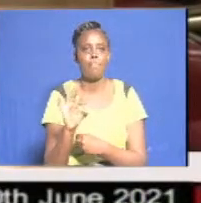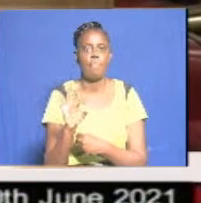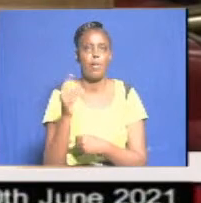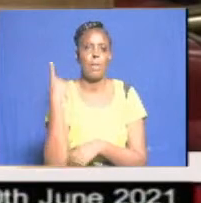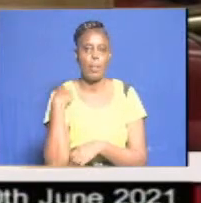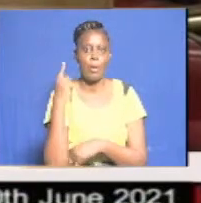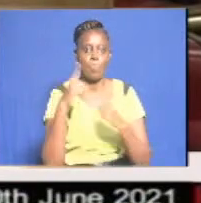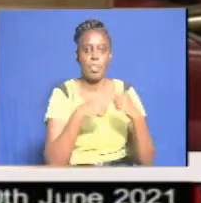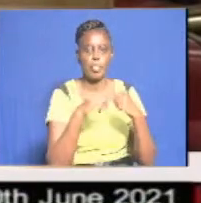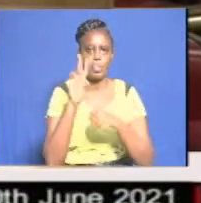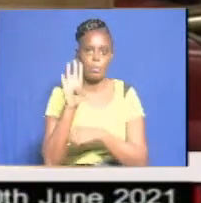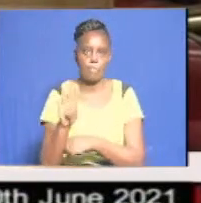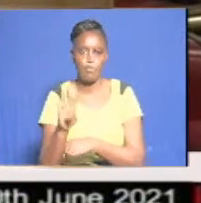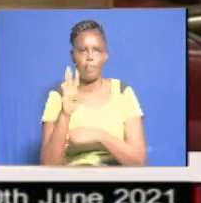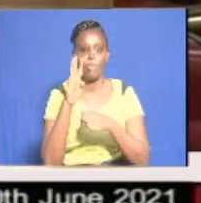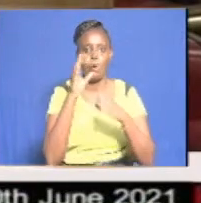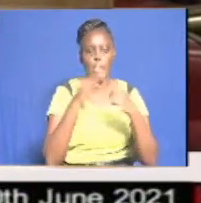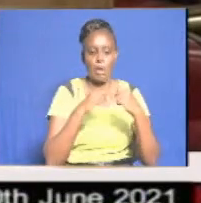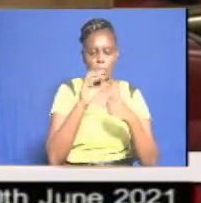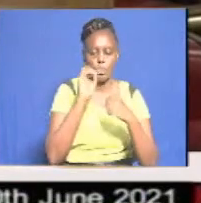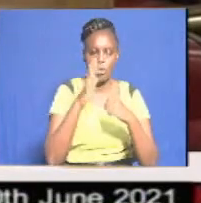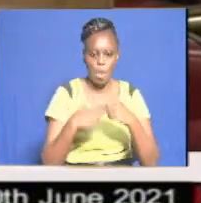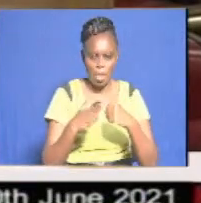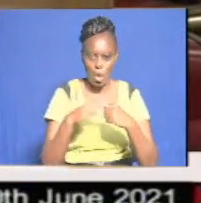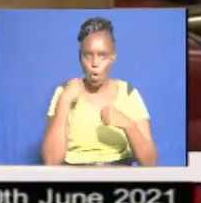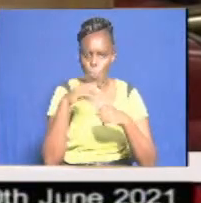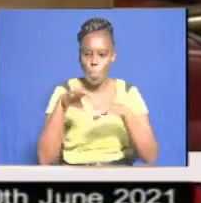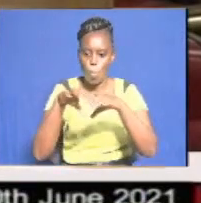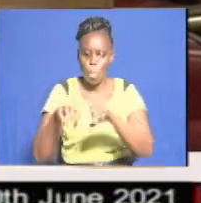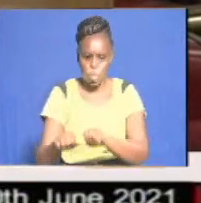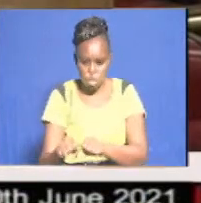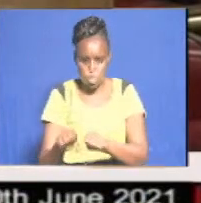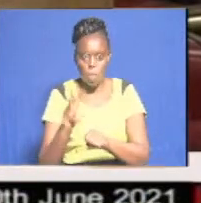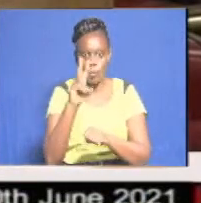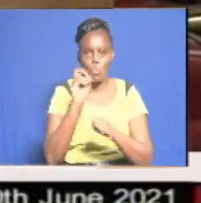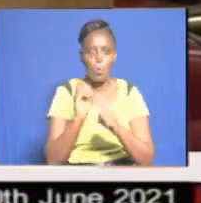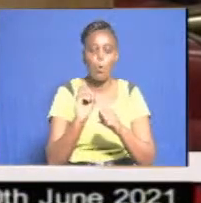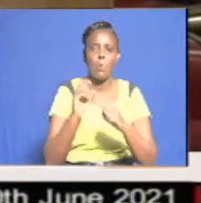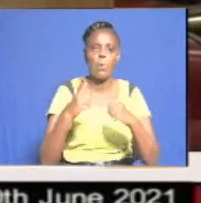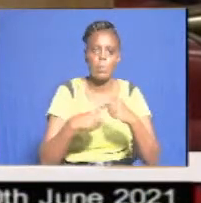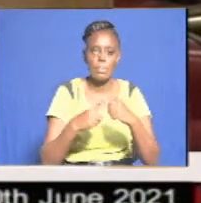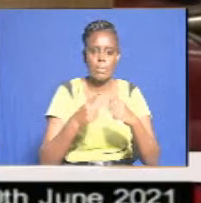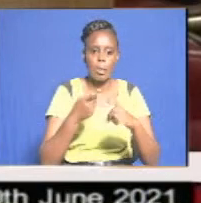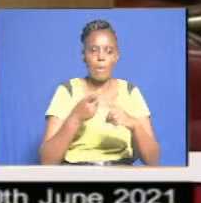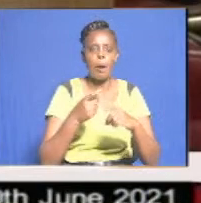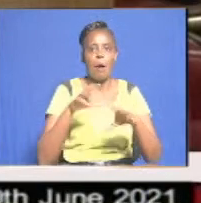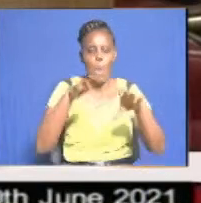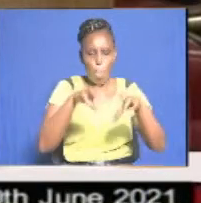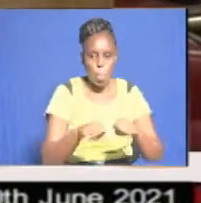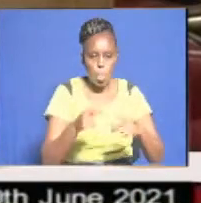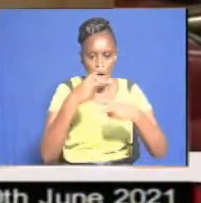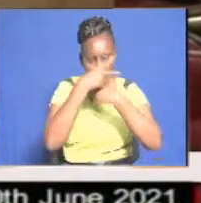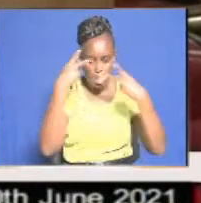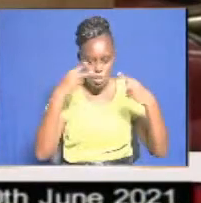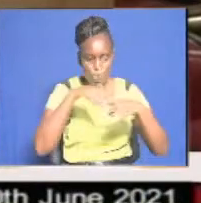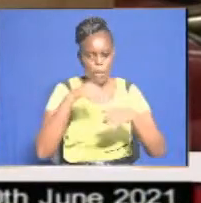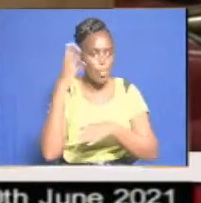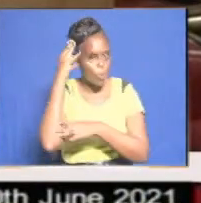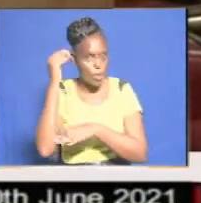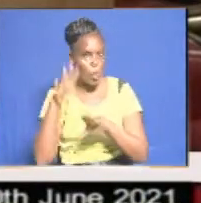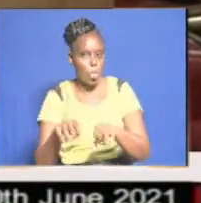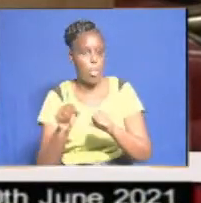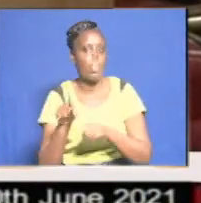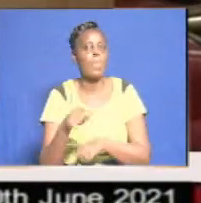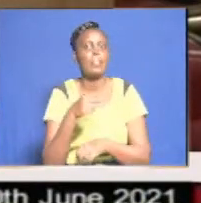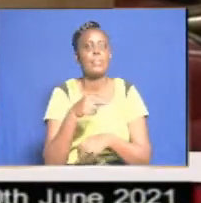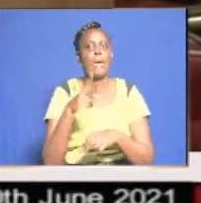number 64809, who was taken hostage in 2006 by the Al-Shabaab terror group in Somalia. Two,